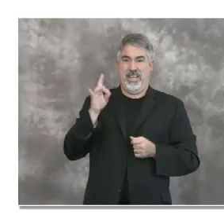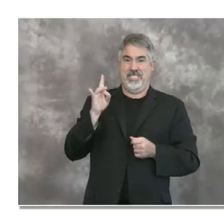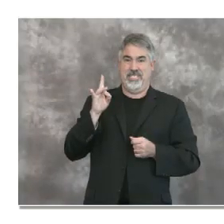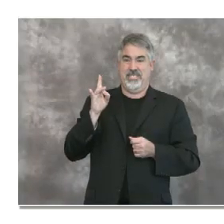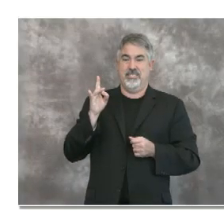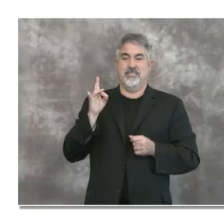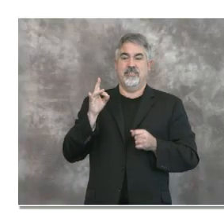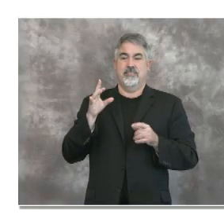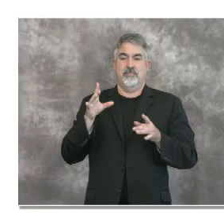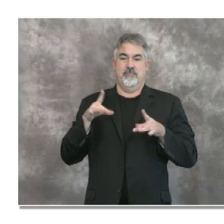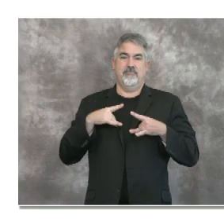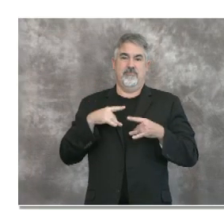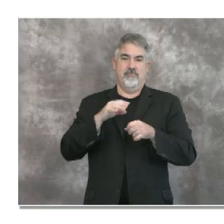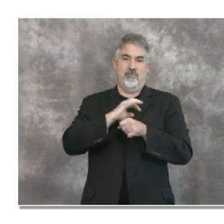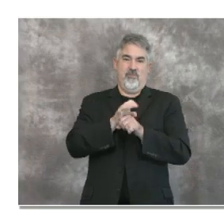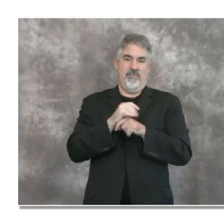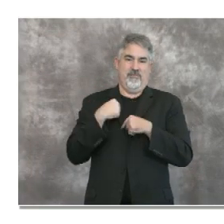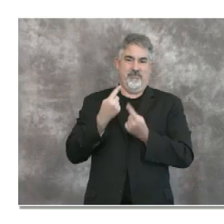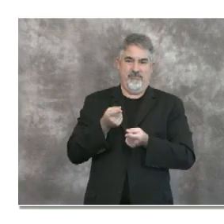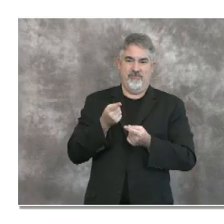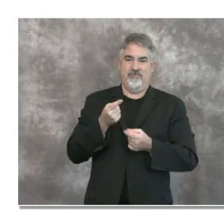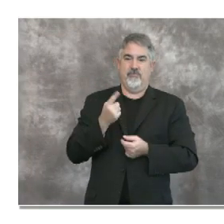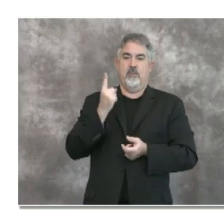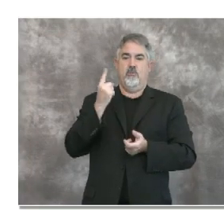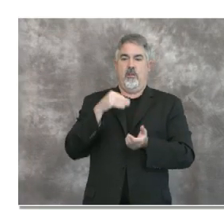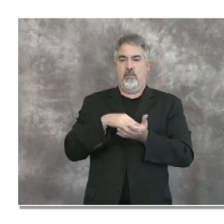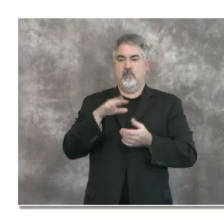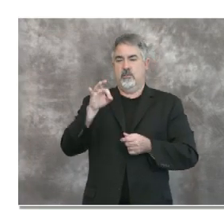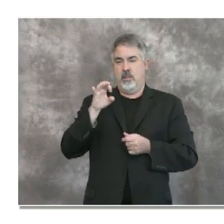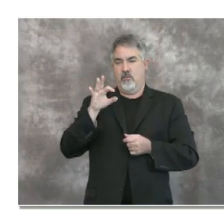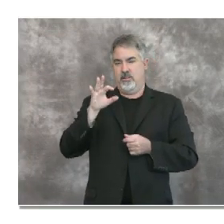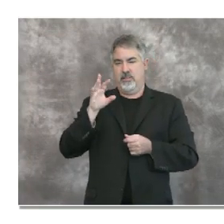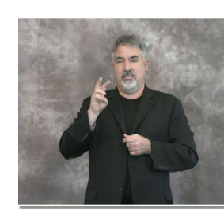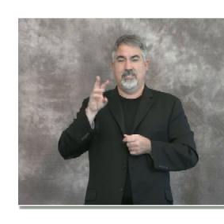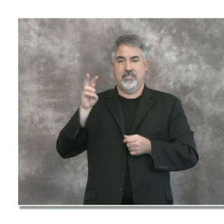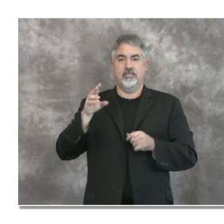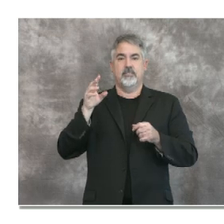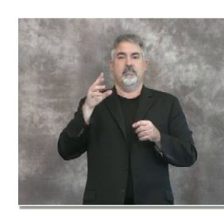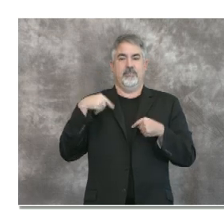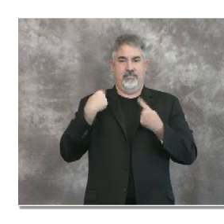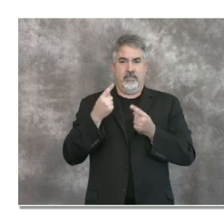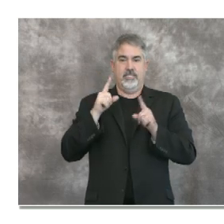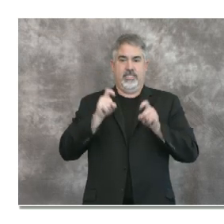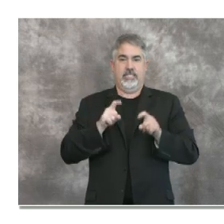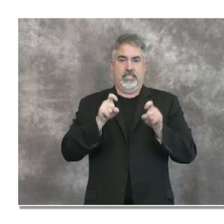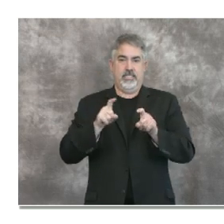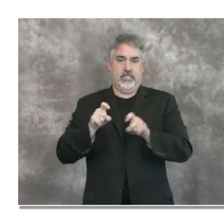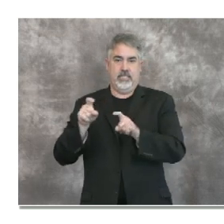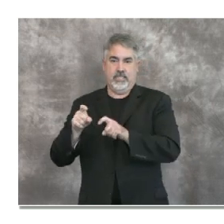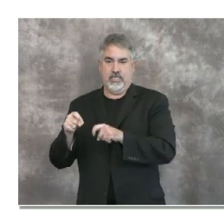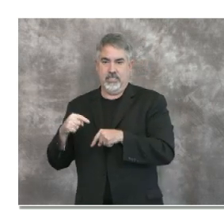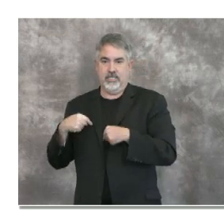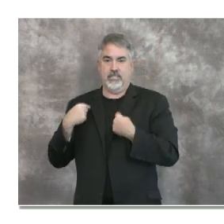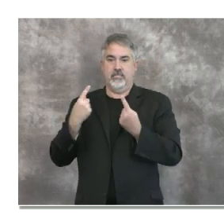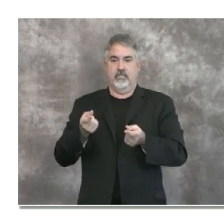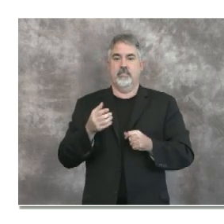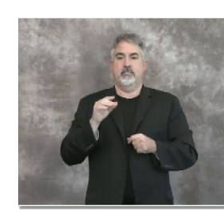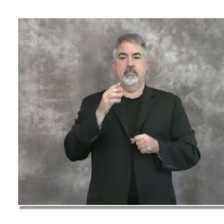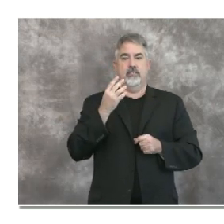cases. This is out of 1,966 total tests that were done, which puts us at a